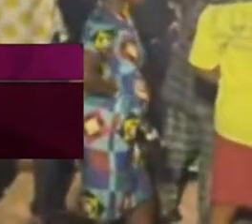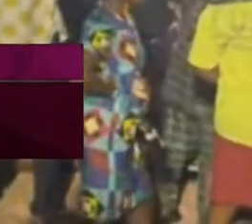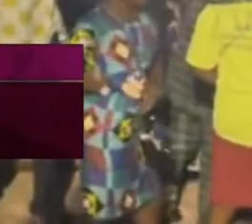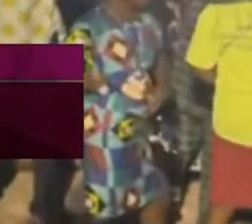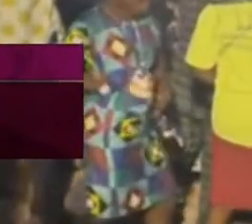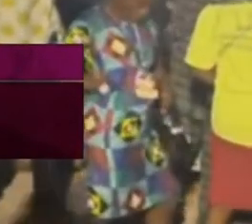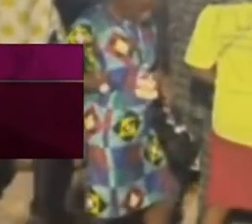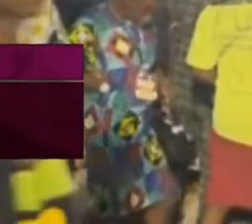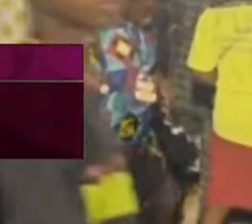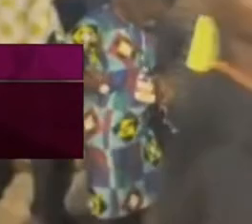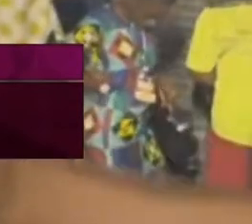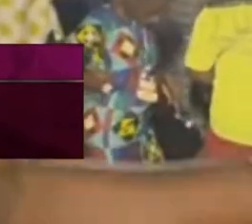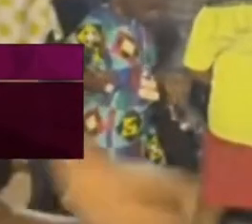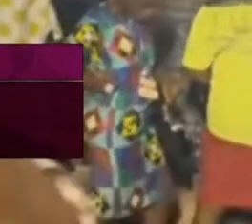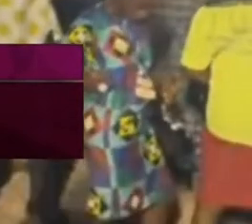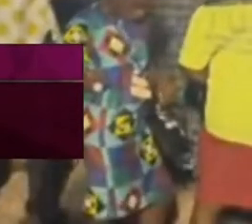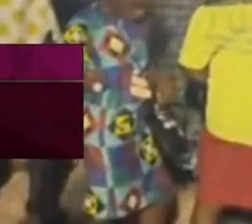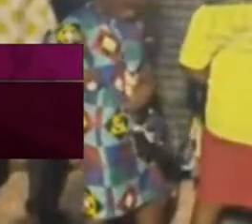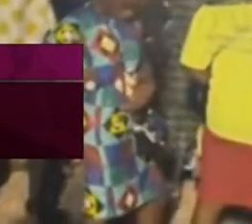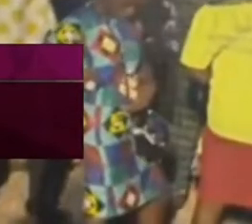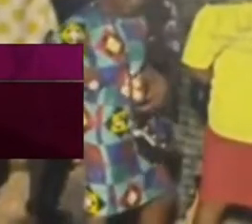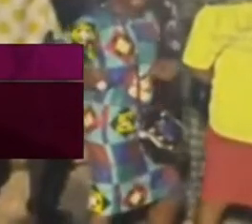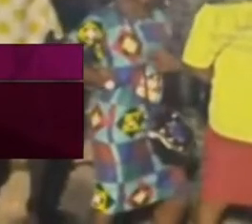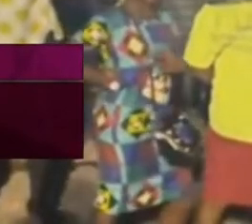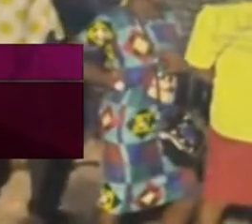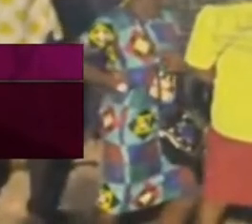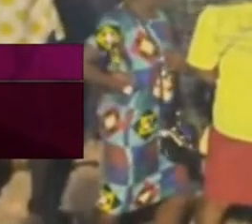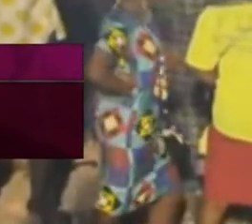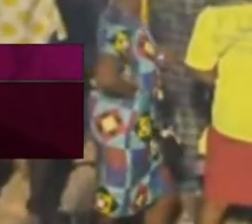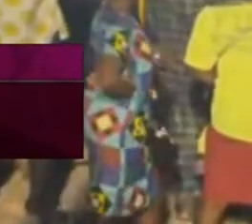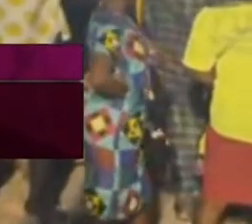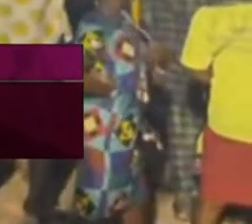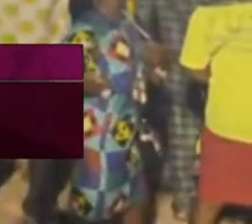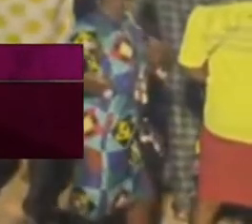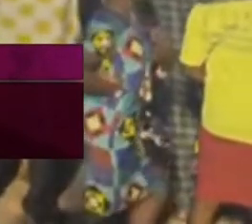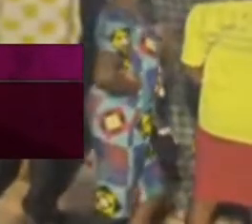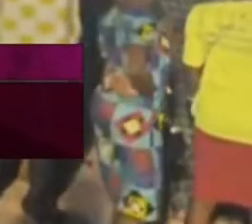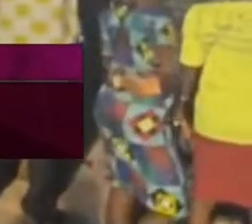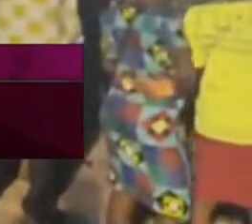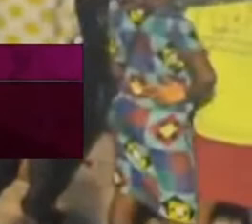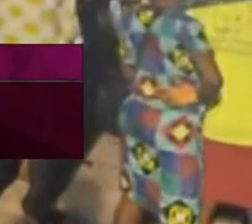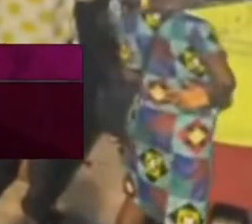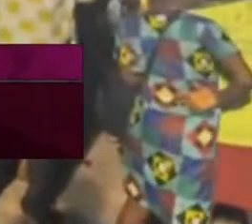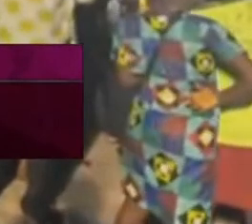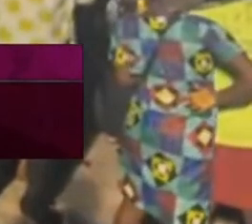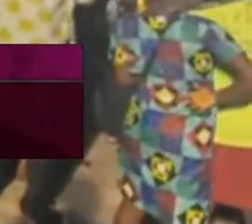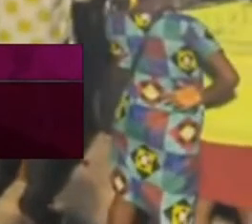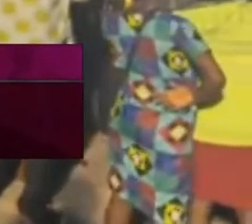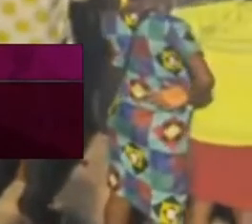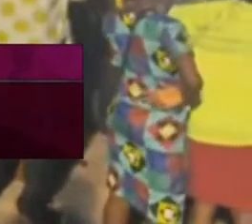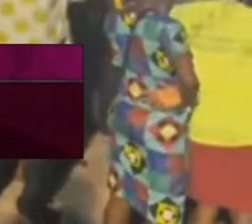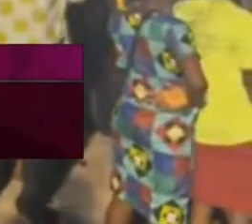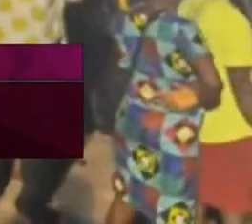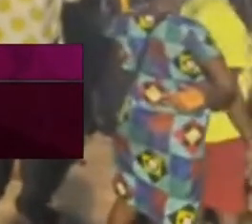I want you to stay glued to your screen, bring your family members together, bring your loved ones together, and Pastor Dr. W.F.